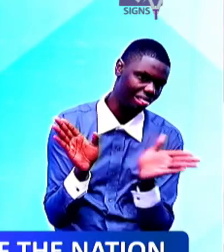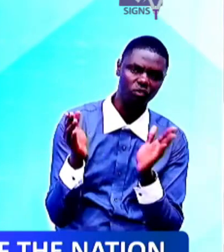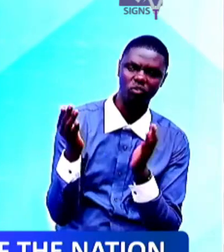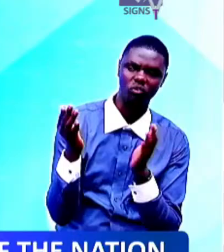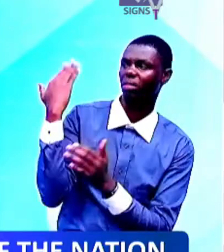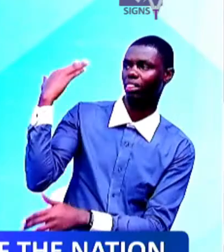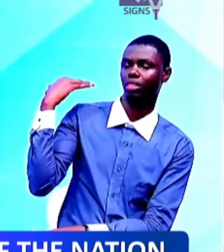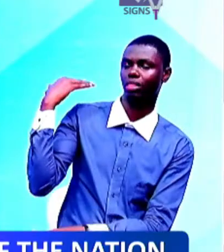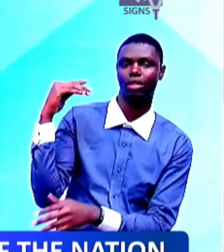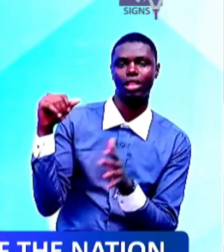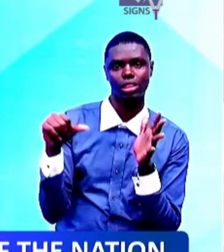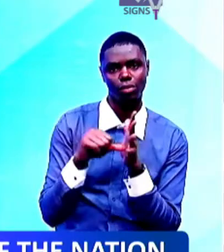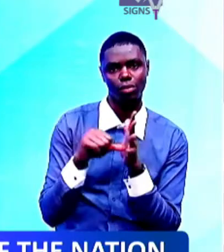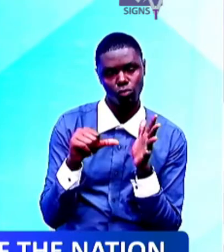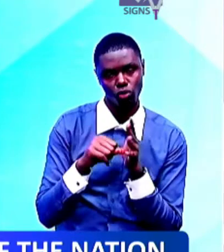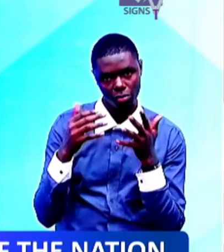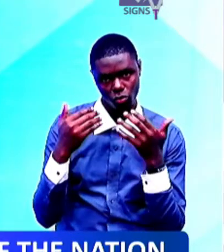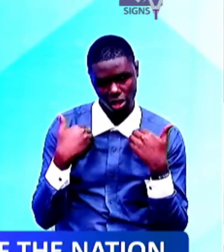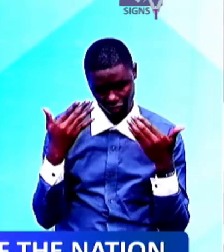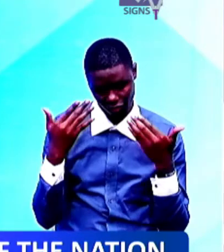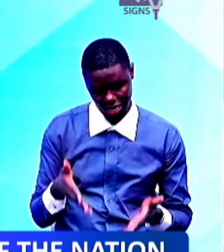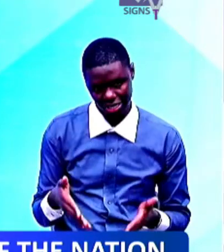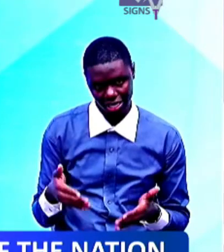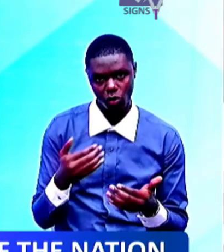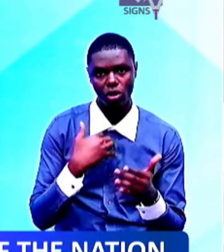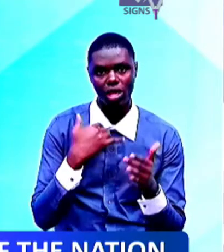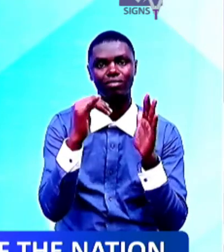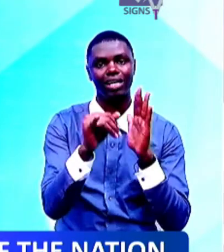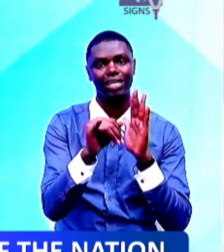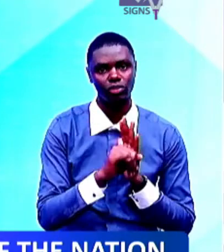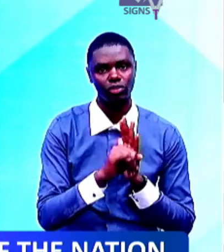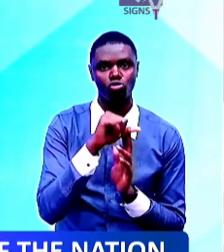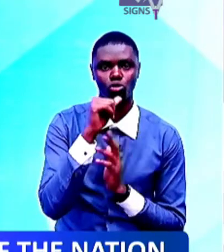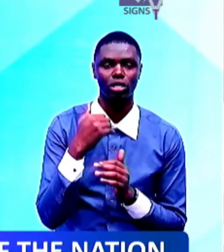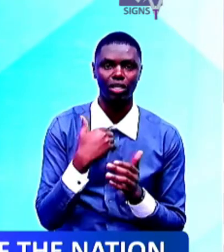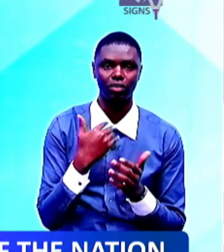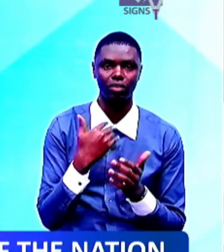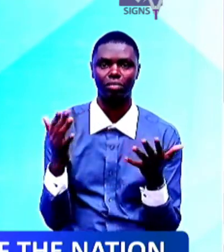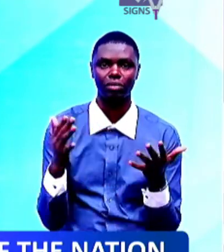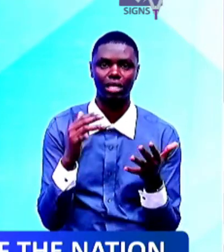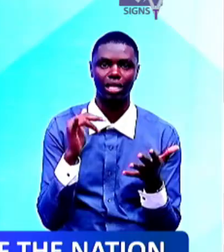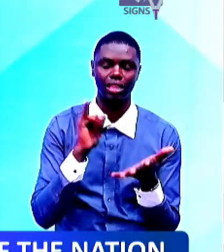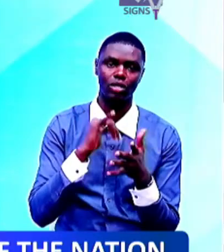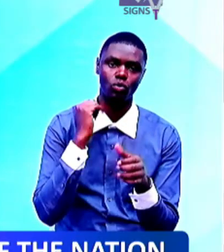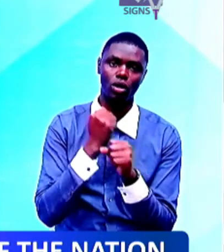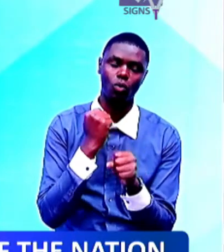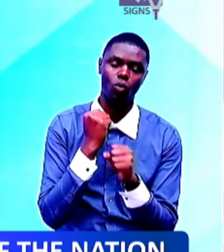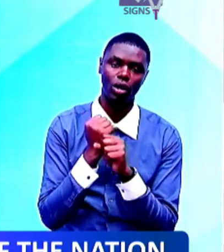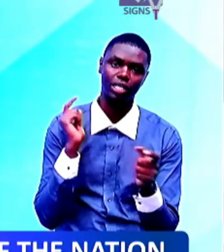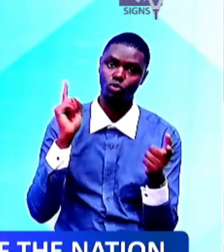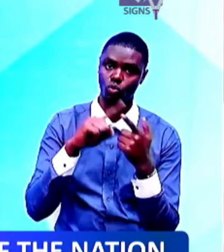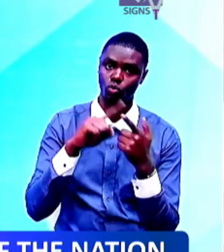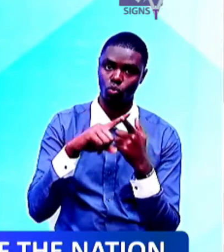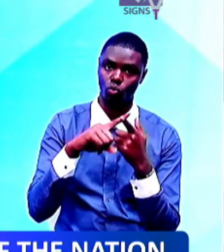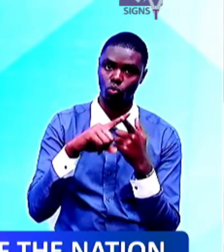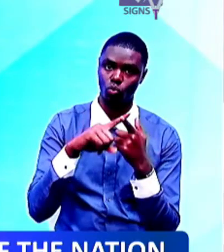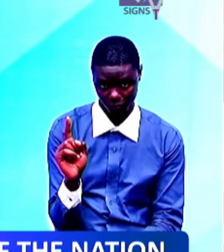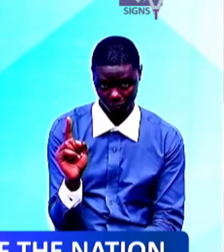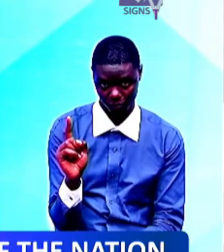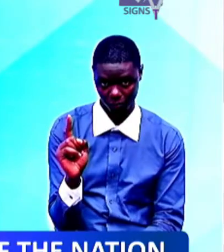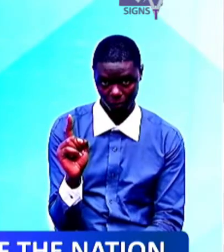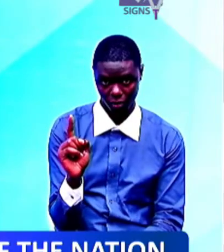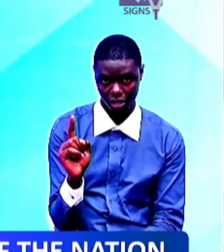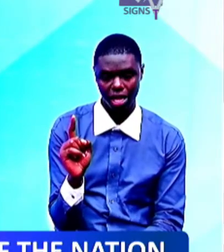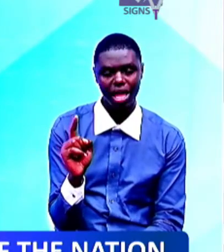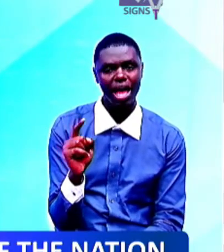The problem we are in currently, we have identified we do not have something that we are working towards. All right? And I